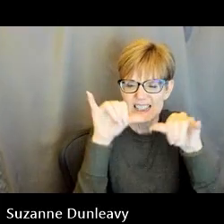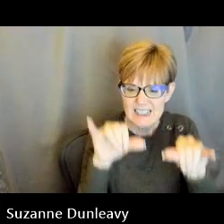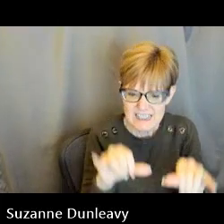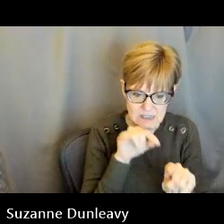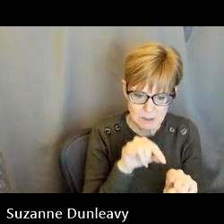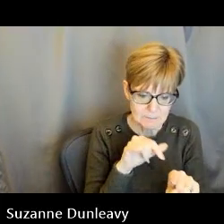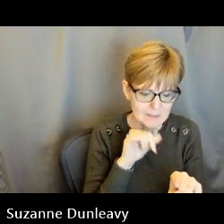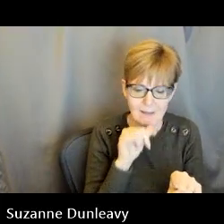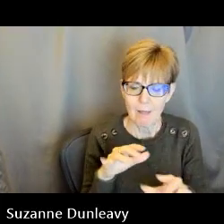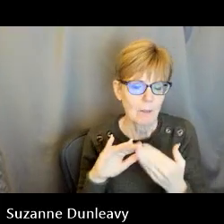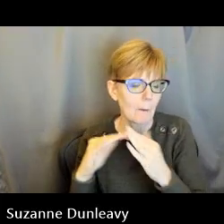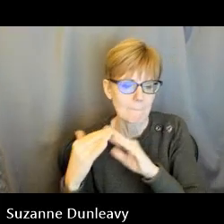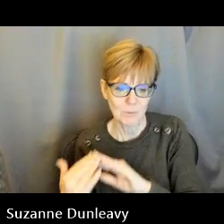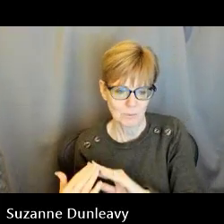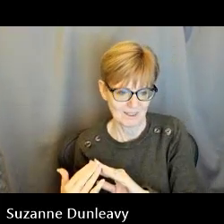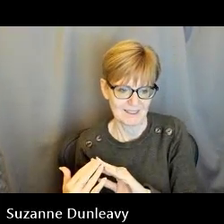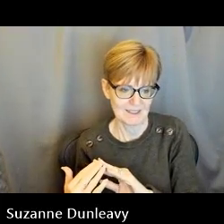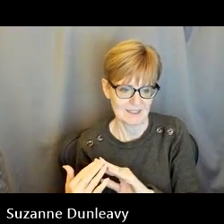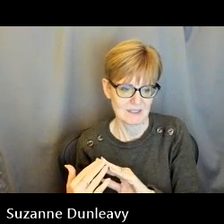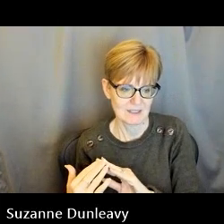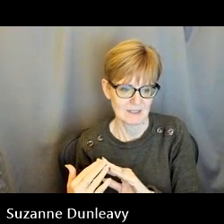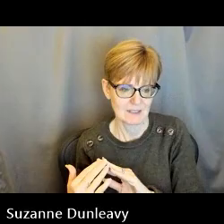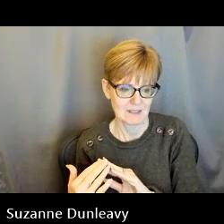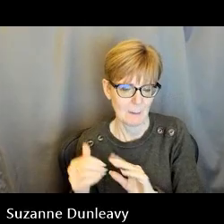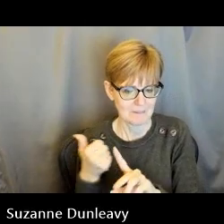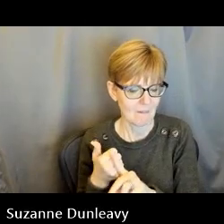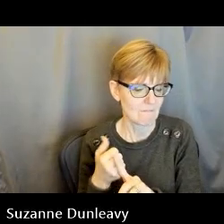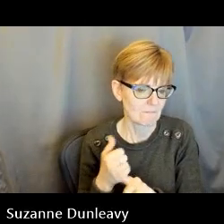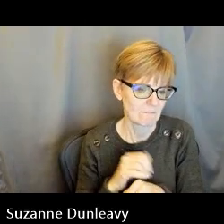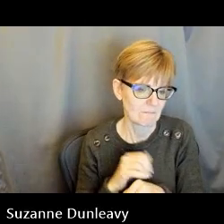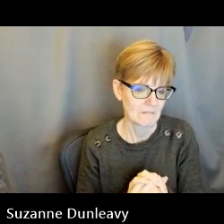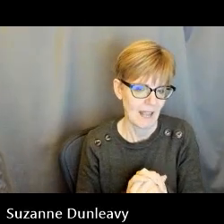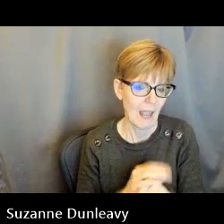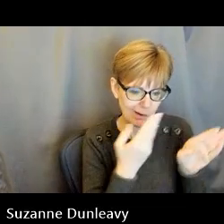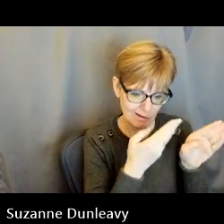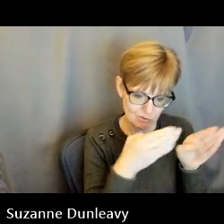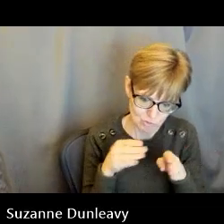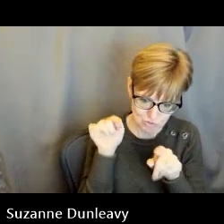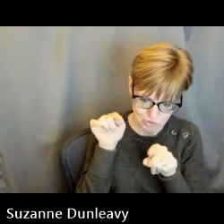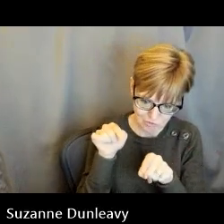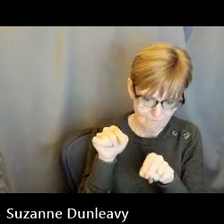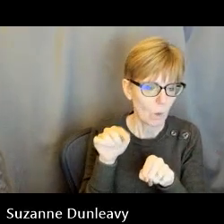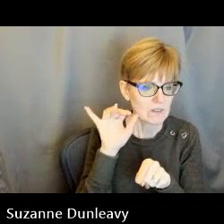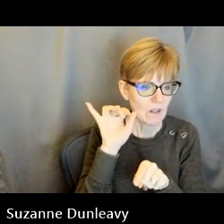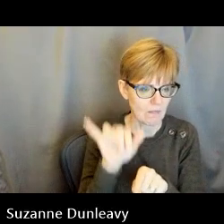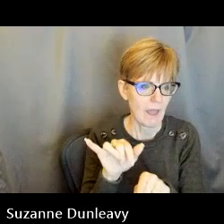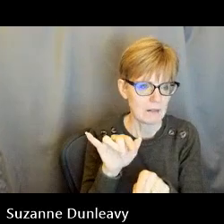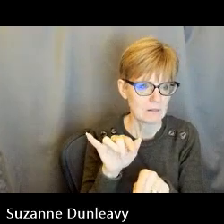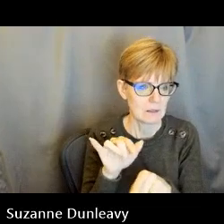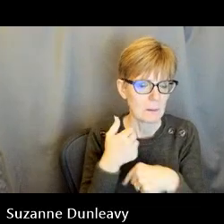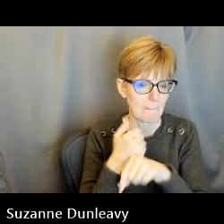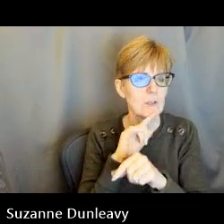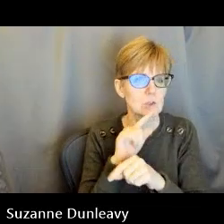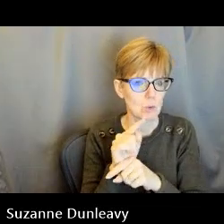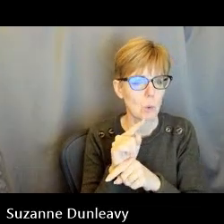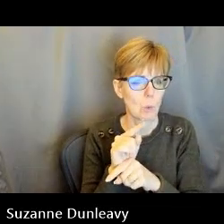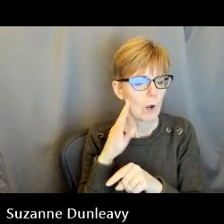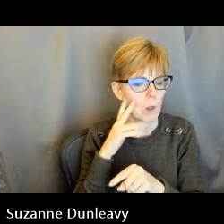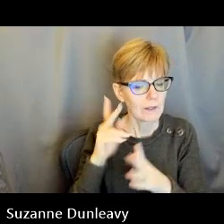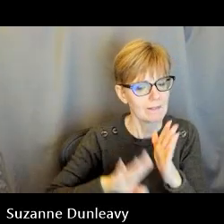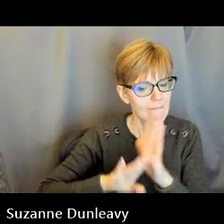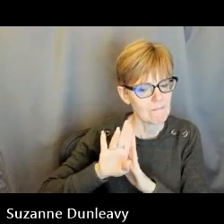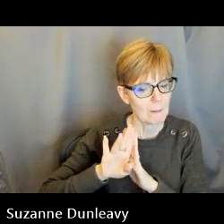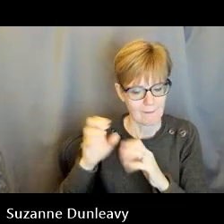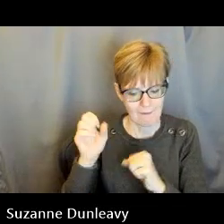this is a shift that we have to make in order to really ensure that we are looking at the development of